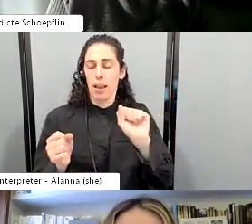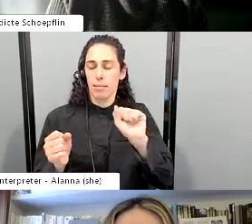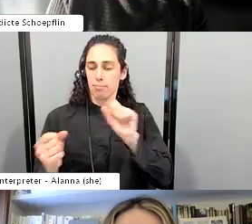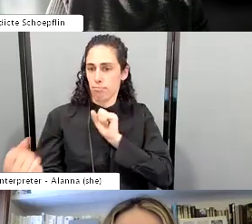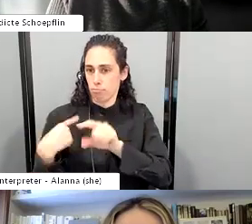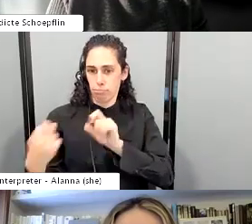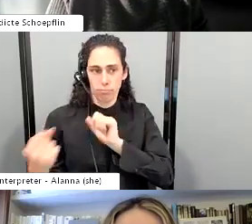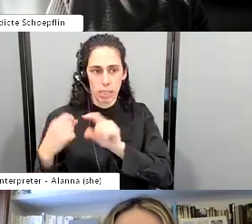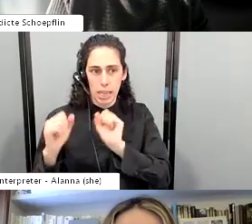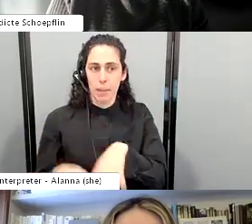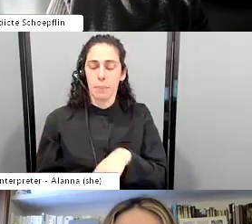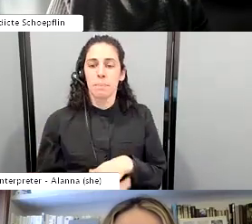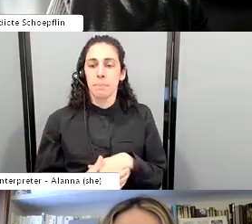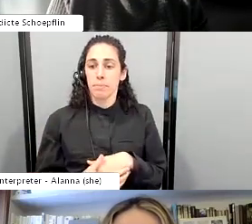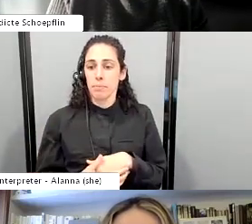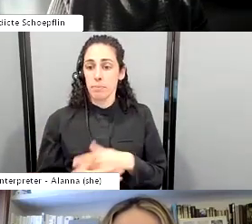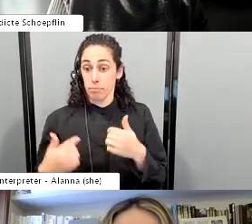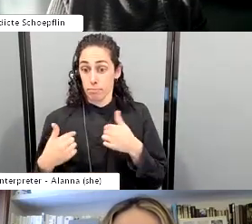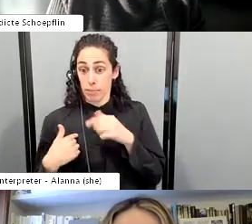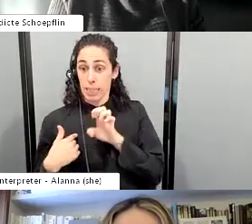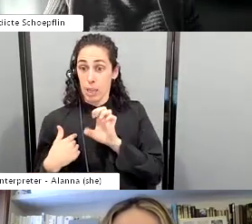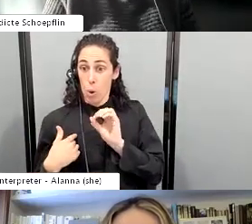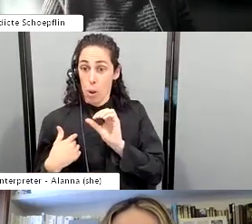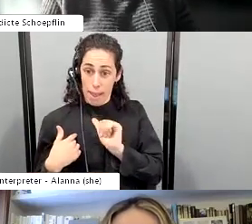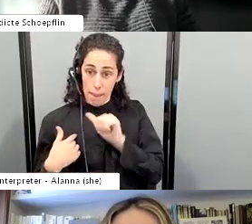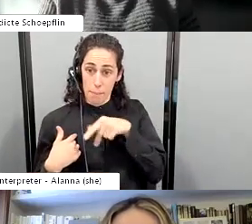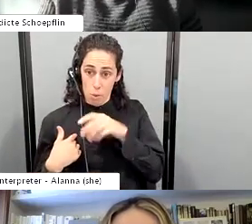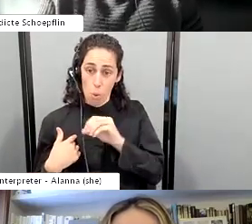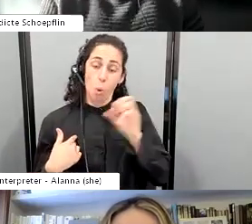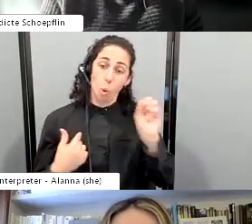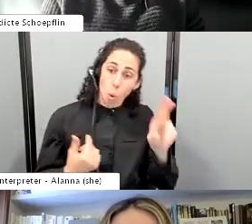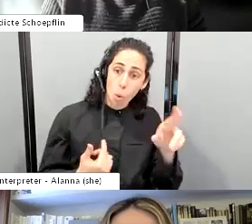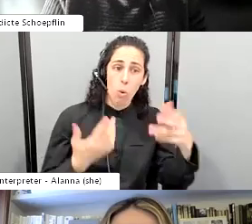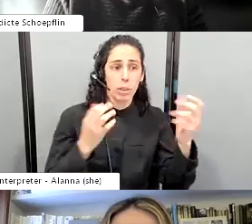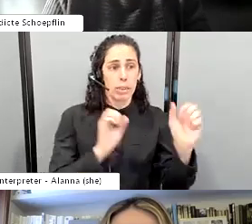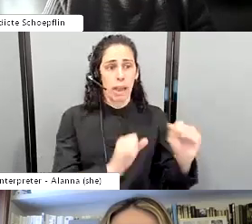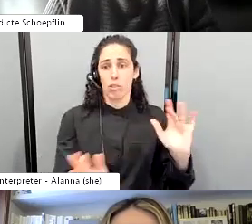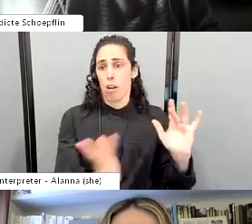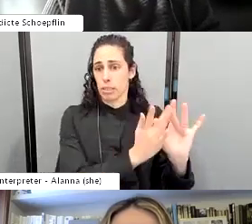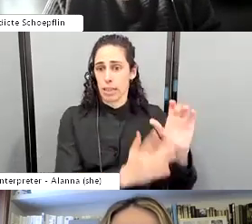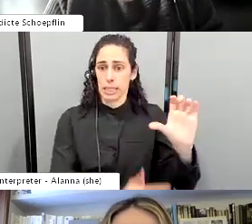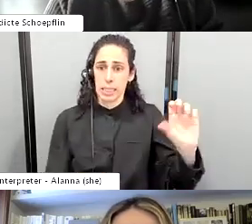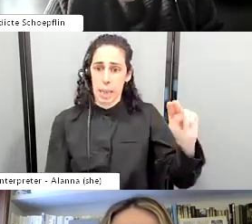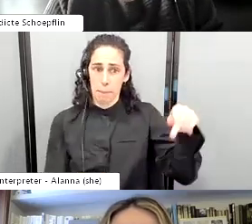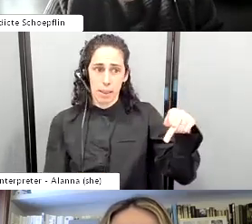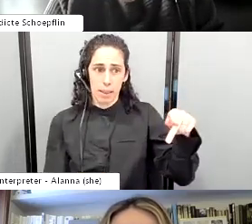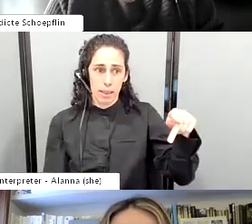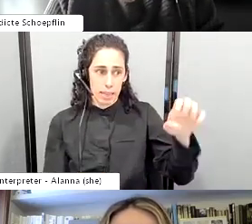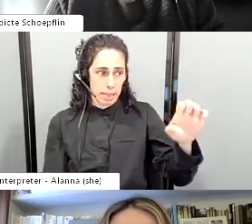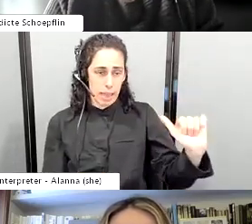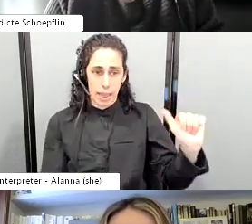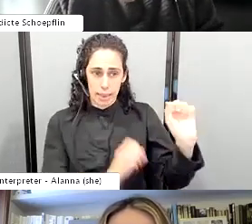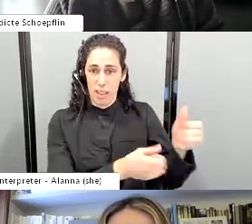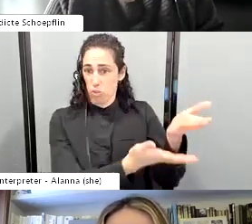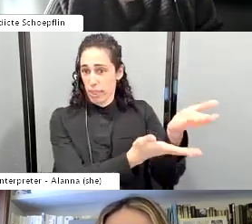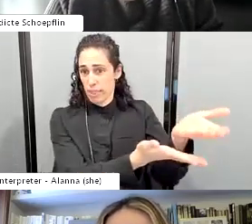and they're also on social media. We're very active hosting our events, follow-ups or webinars. This is the last webinar